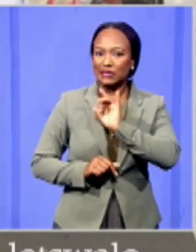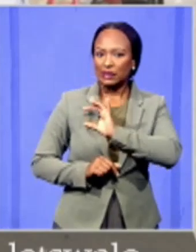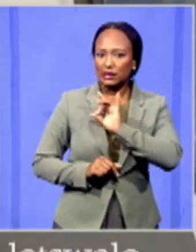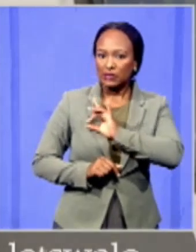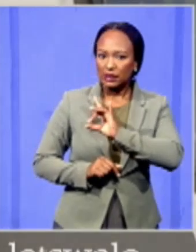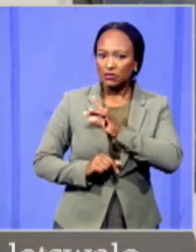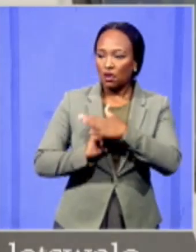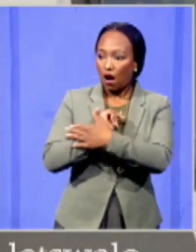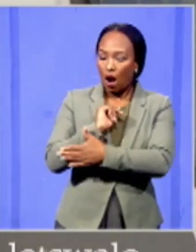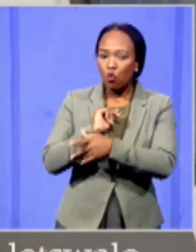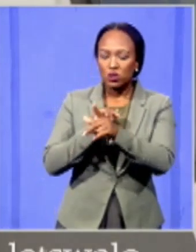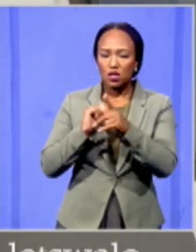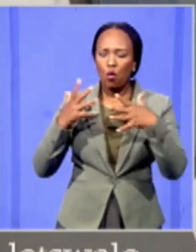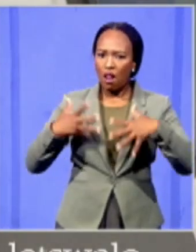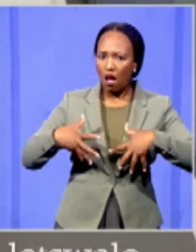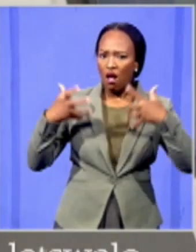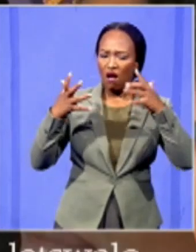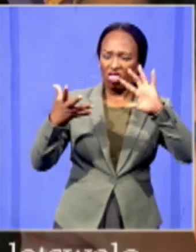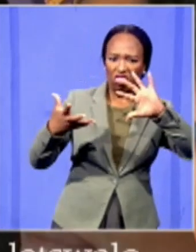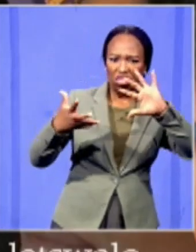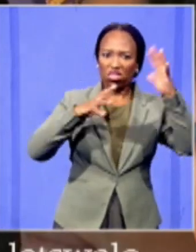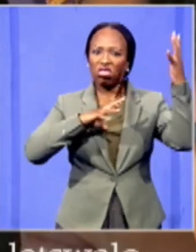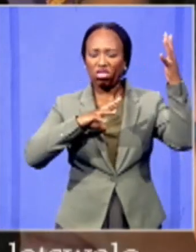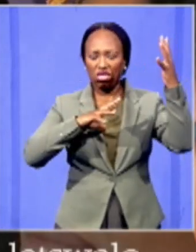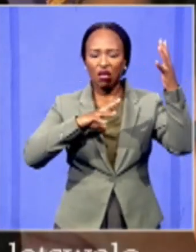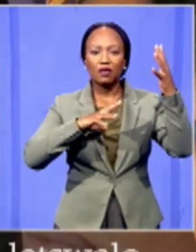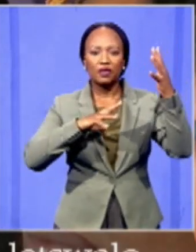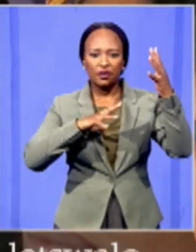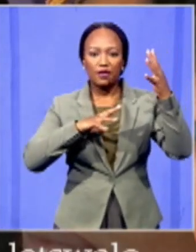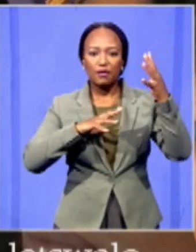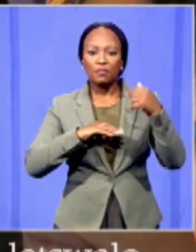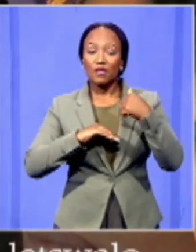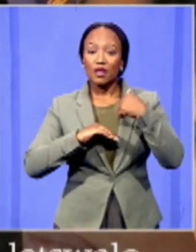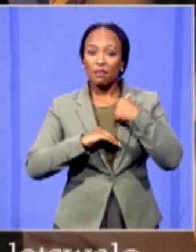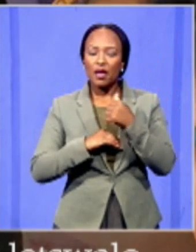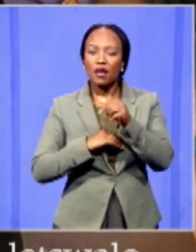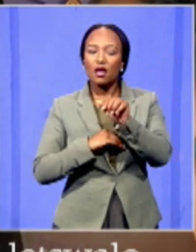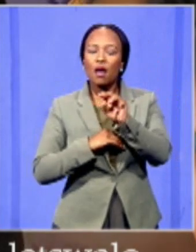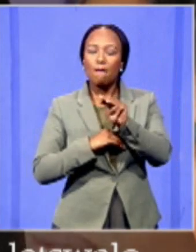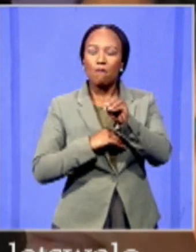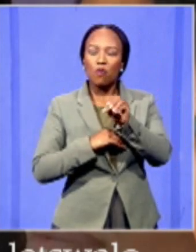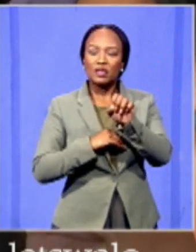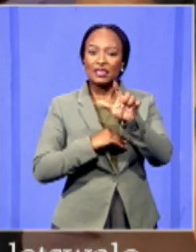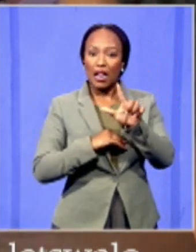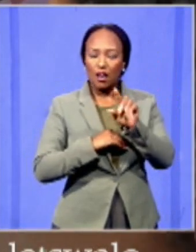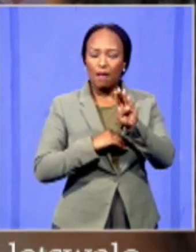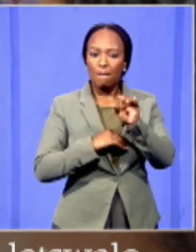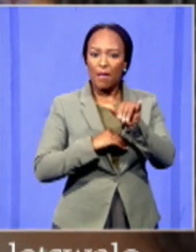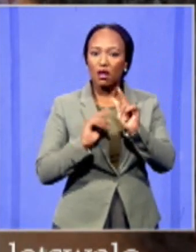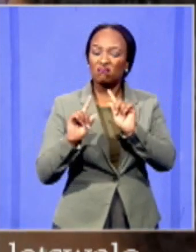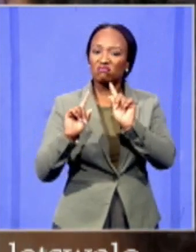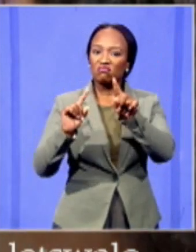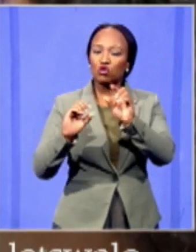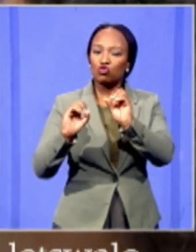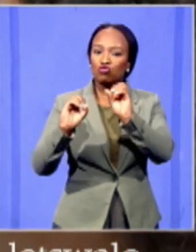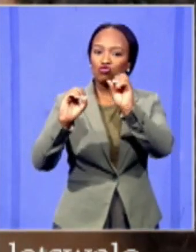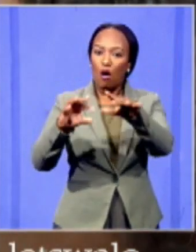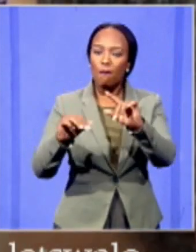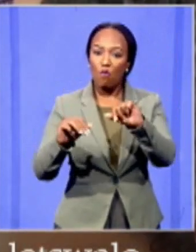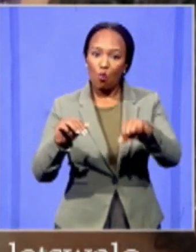thoma gape. I'm going to Mozambique. I'm from Mossel Bay. I'm going to drop my wife. I'll come back after